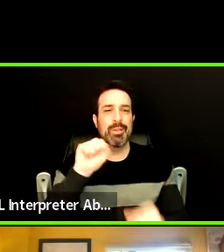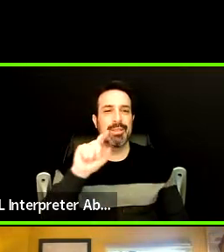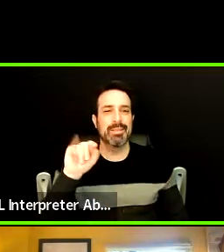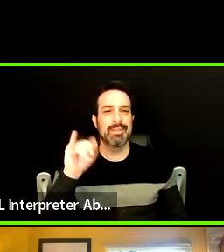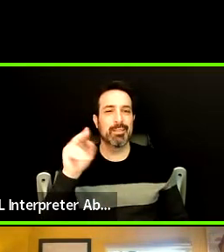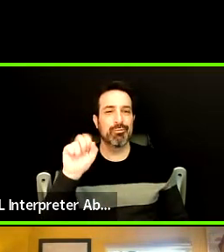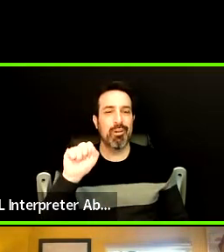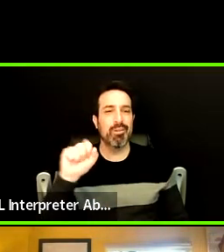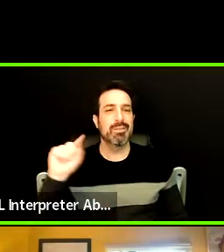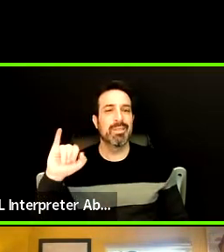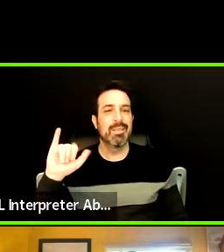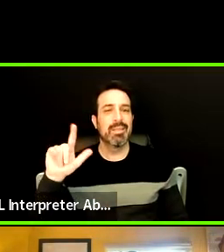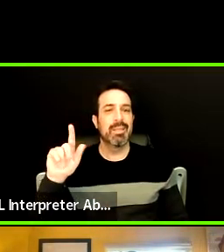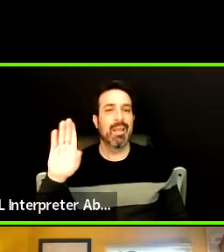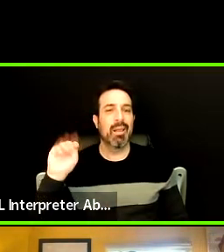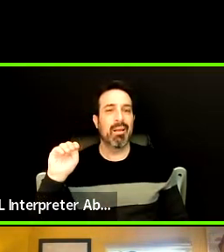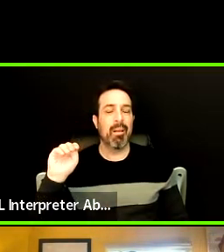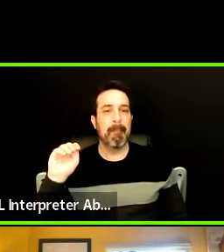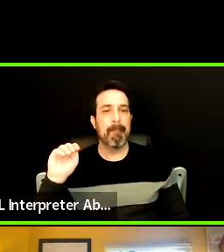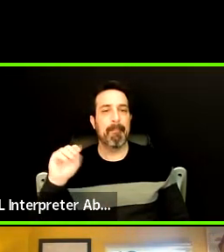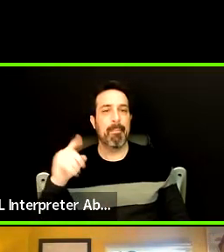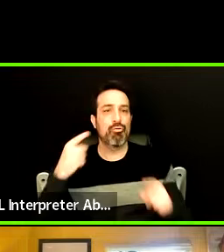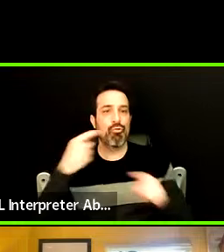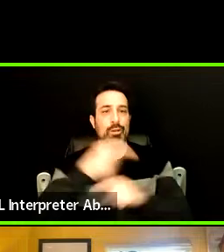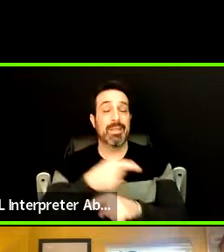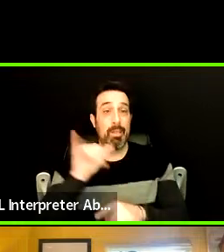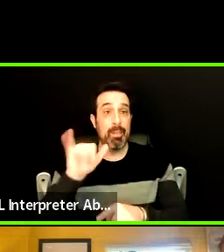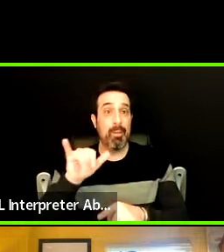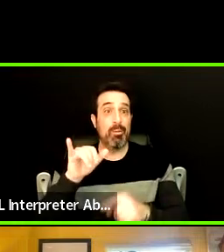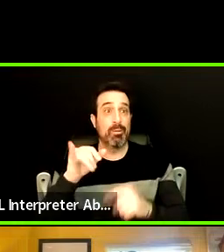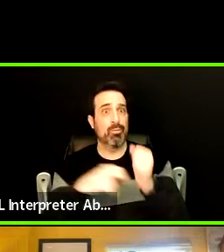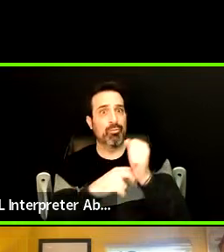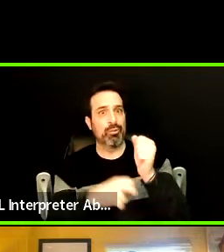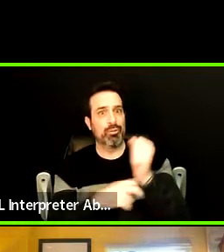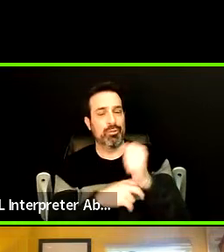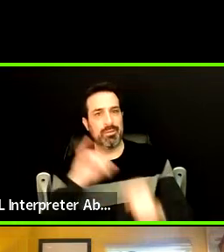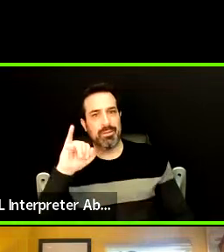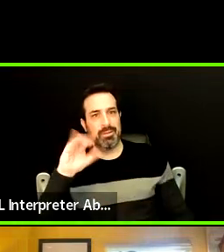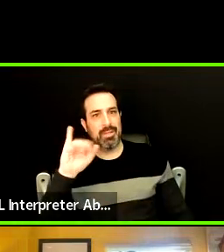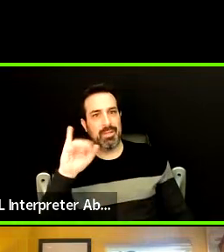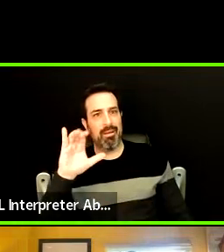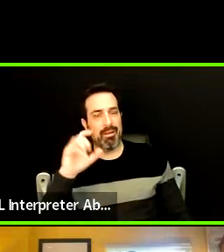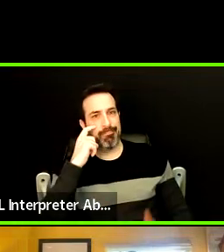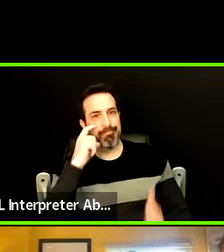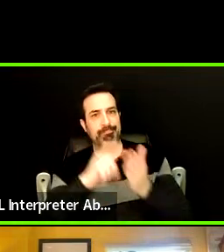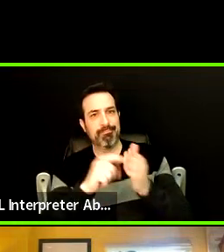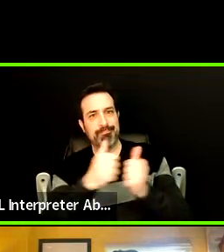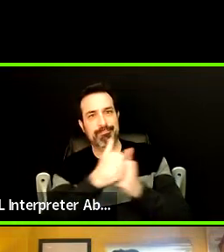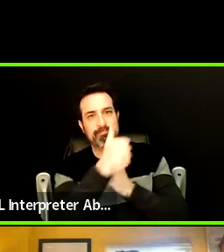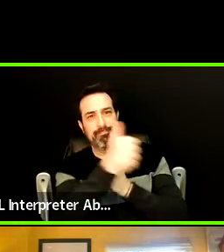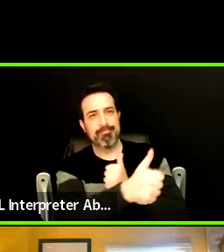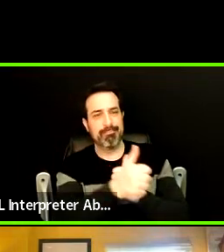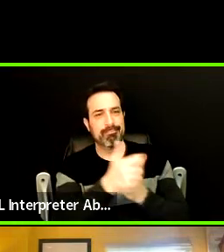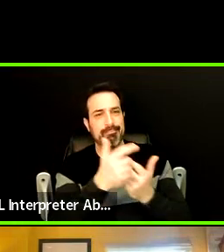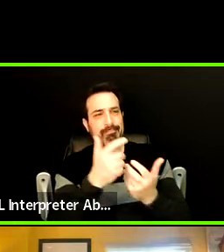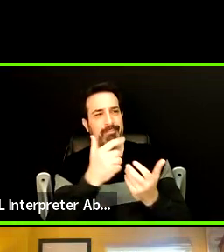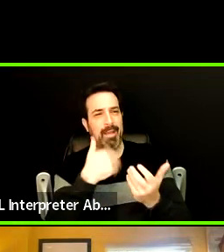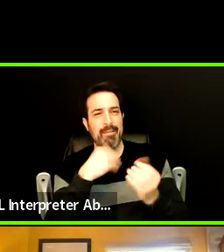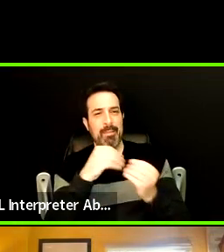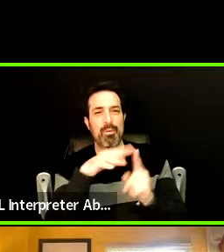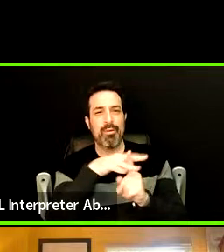Tillicum Crossing. And what stood out was that those bridges are iconic. You can recognize them from a distance. They're rooted in